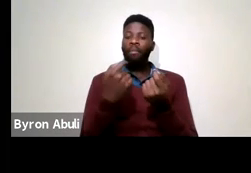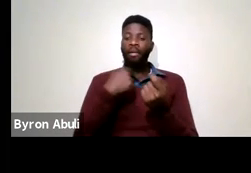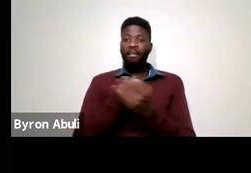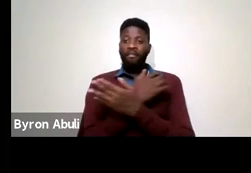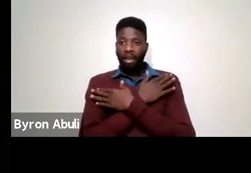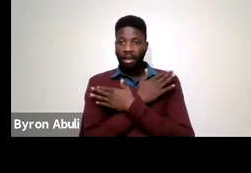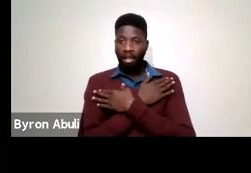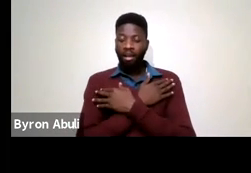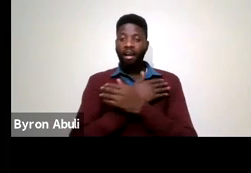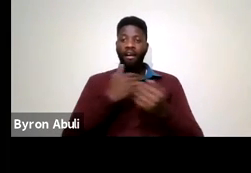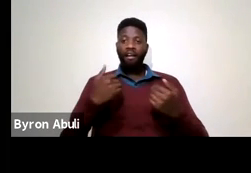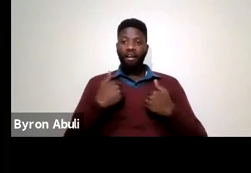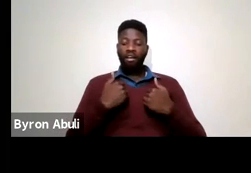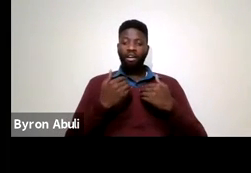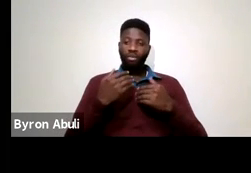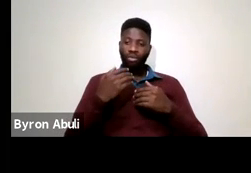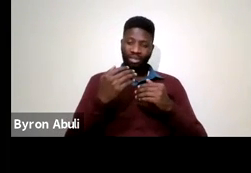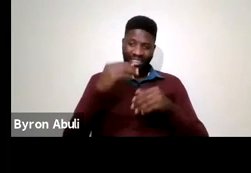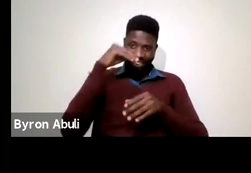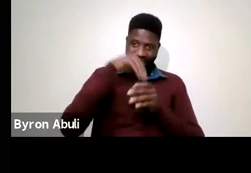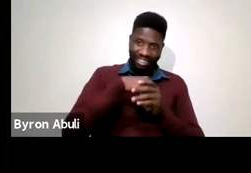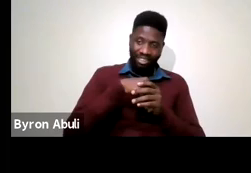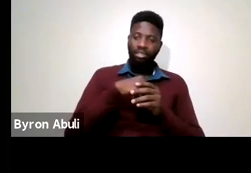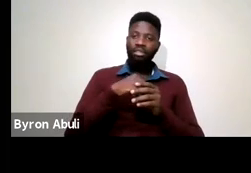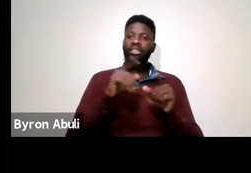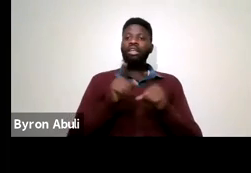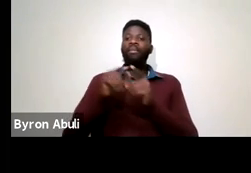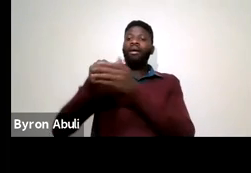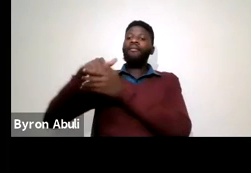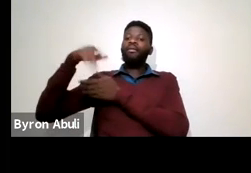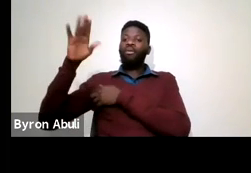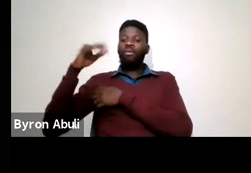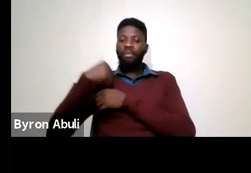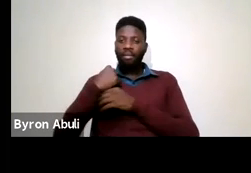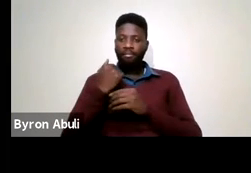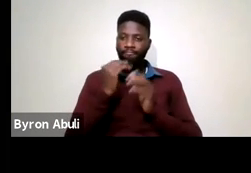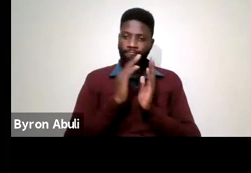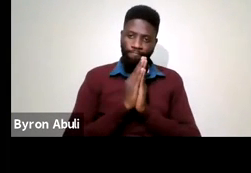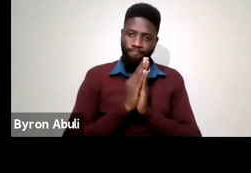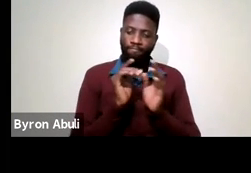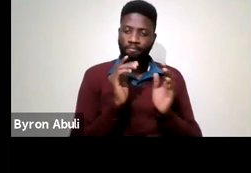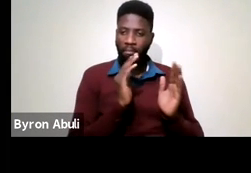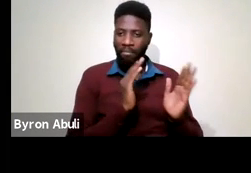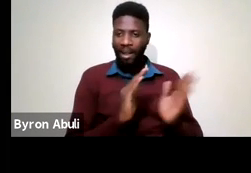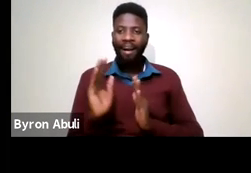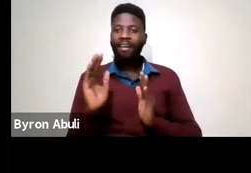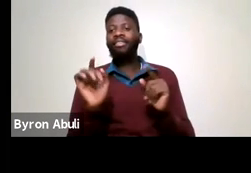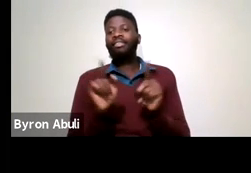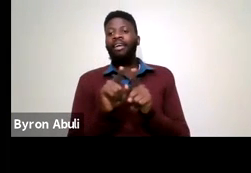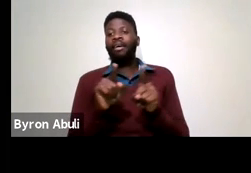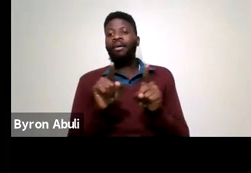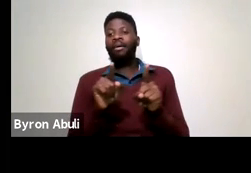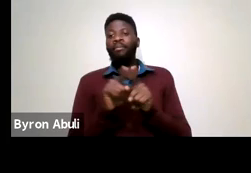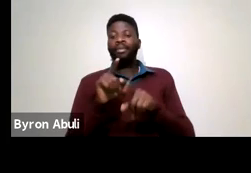both within and outside, now it's my prayer and a plan that when I finish